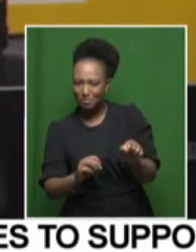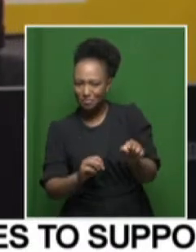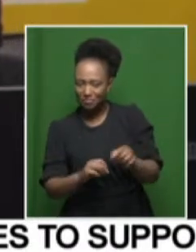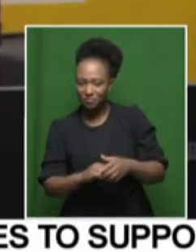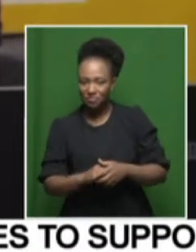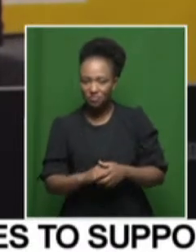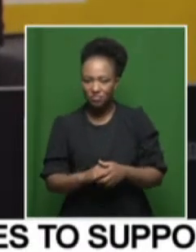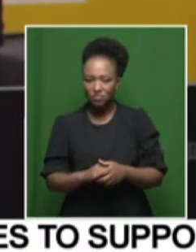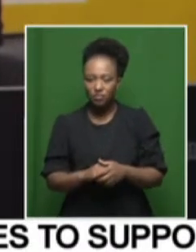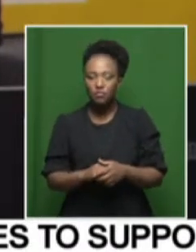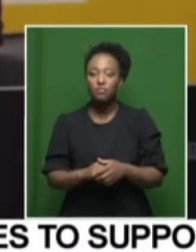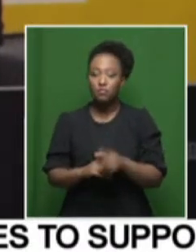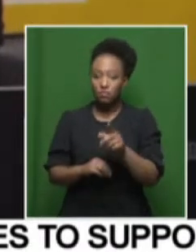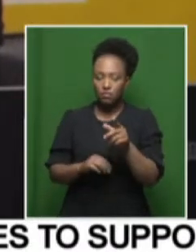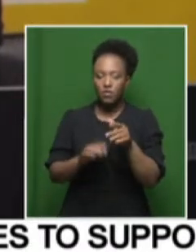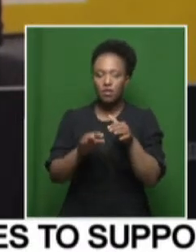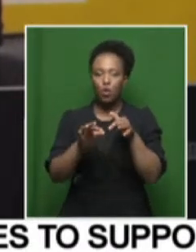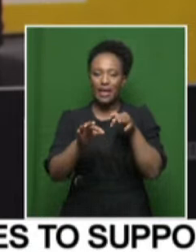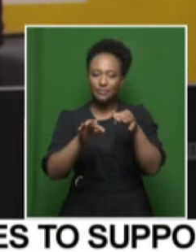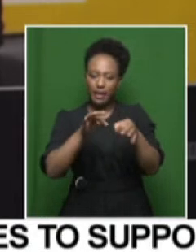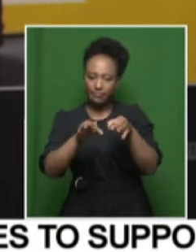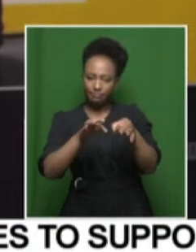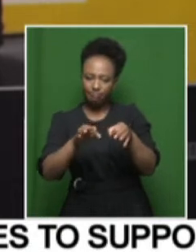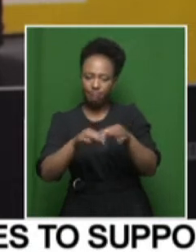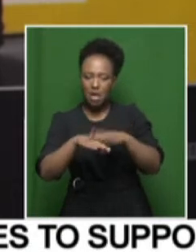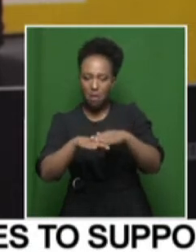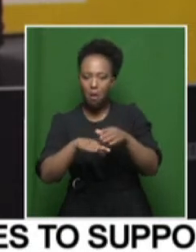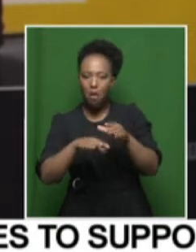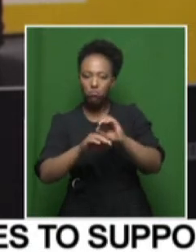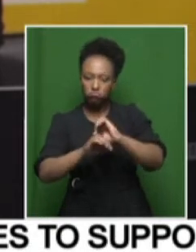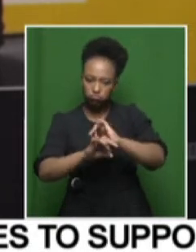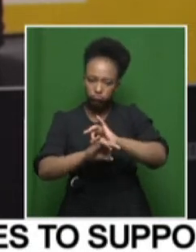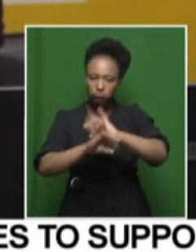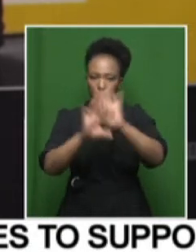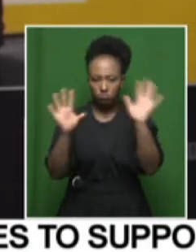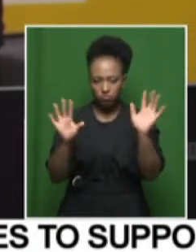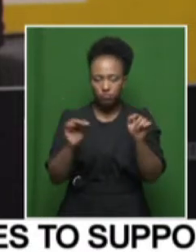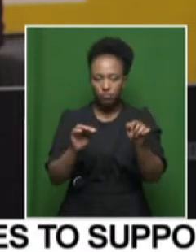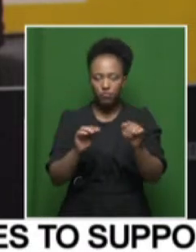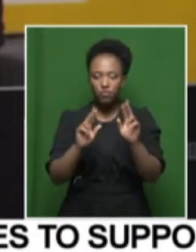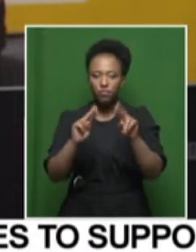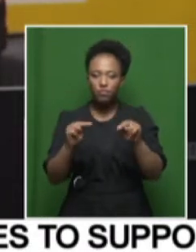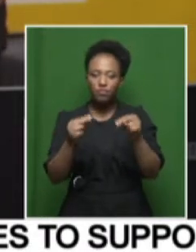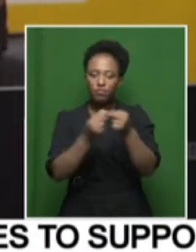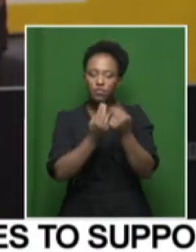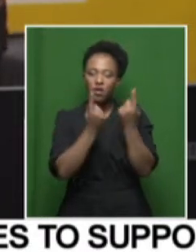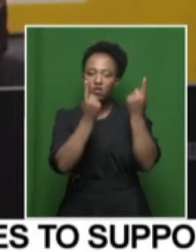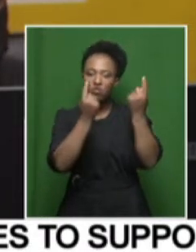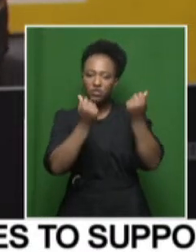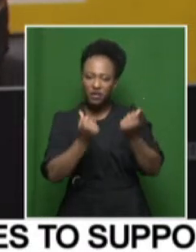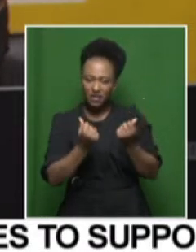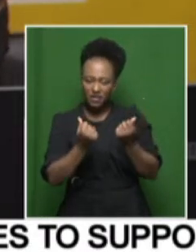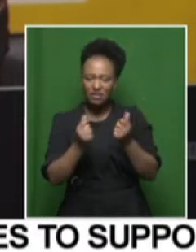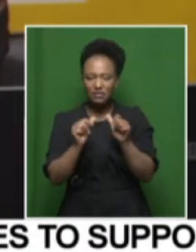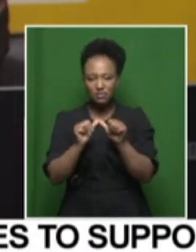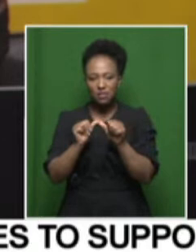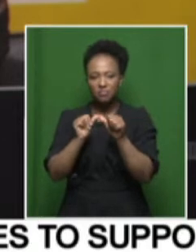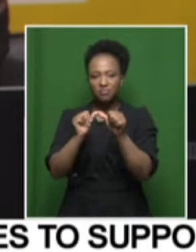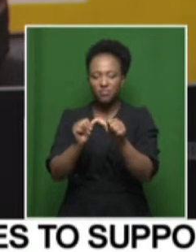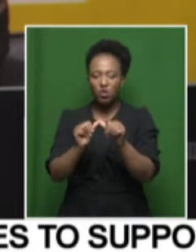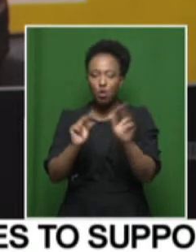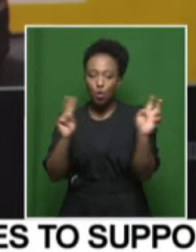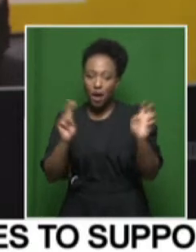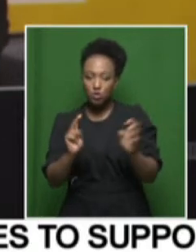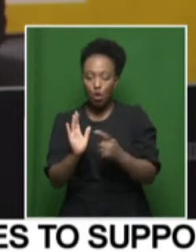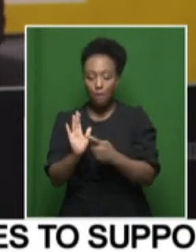I just wanted to explain that portion to be more explicit. The National Treasury is working on a sustainable solution to deal with Eskom's